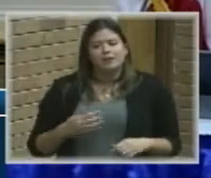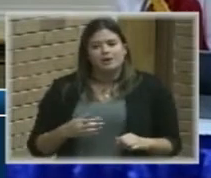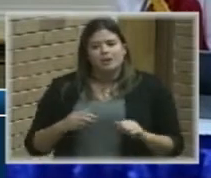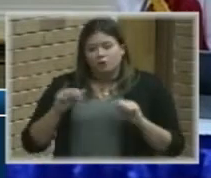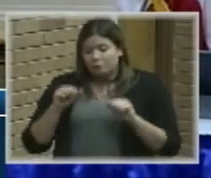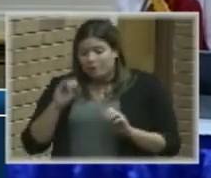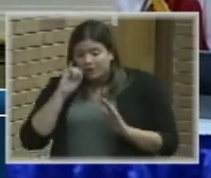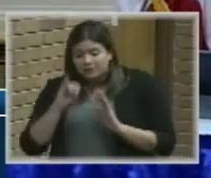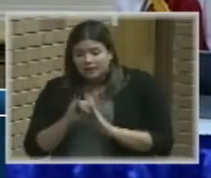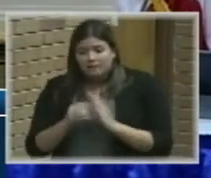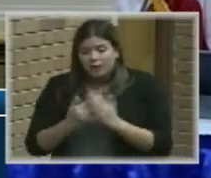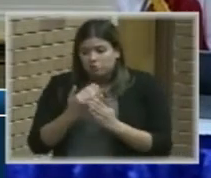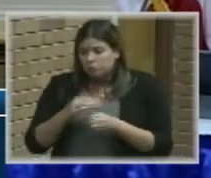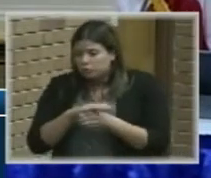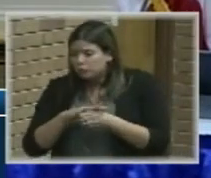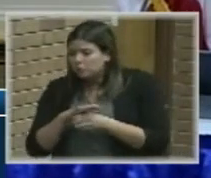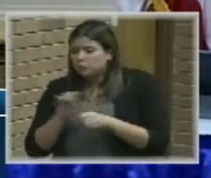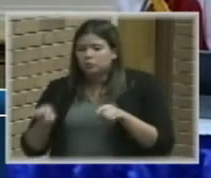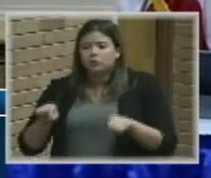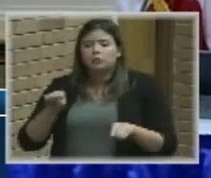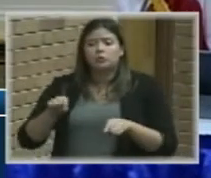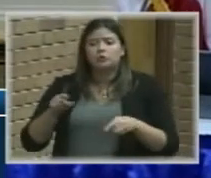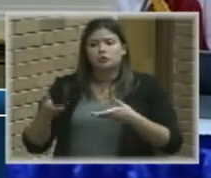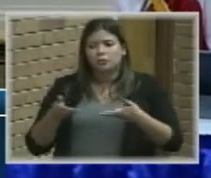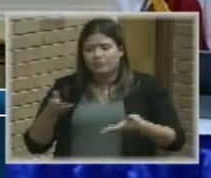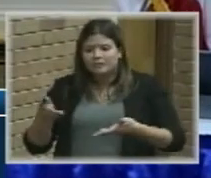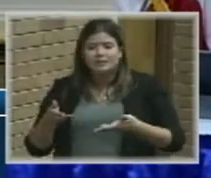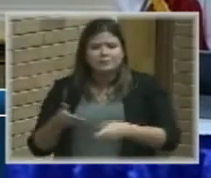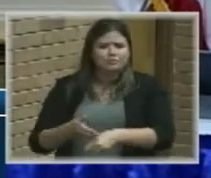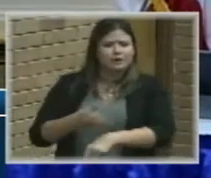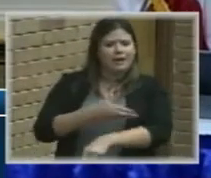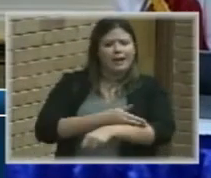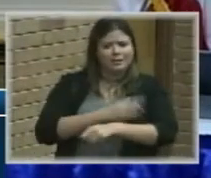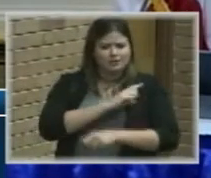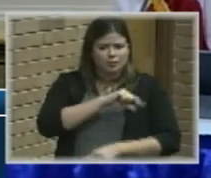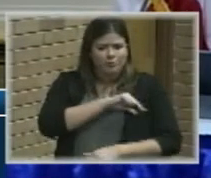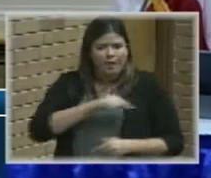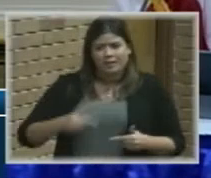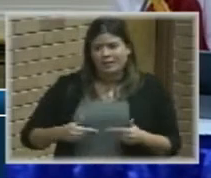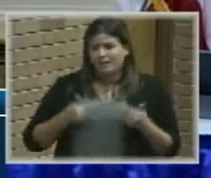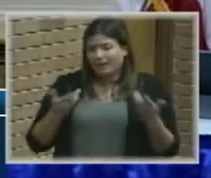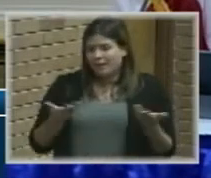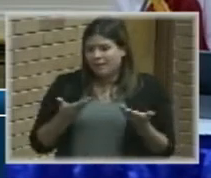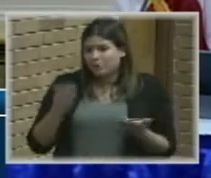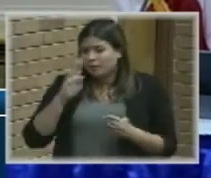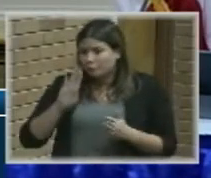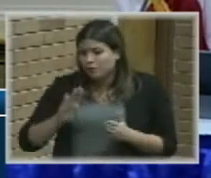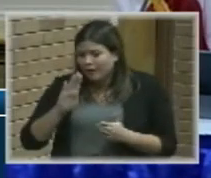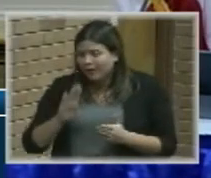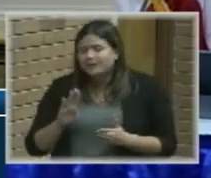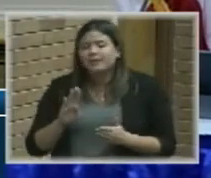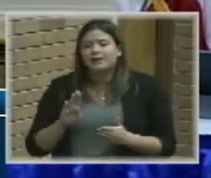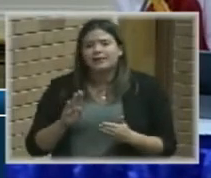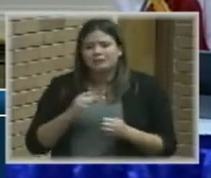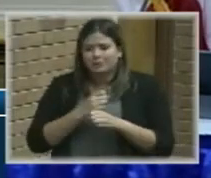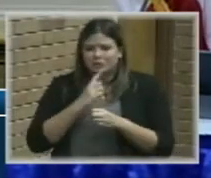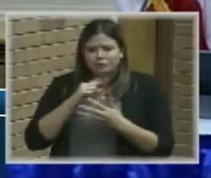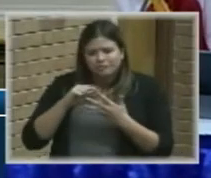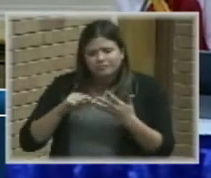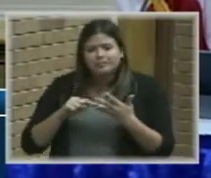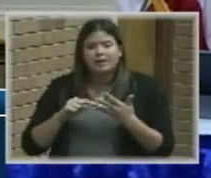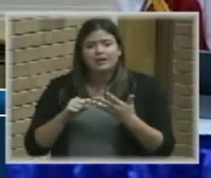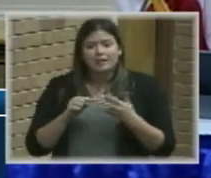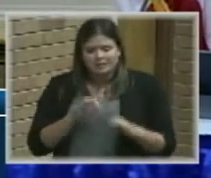new services to enhance the quality of life here in Brighton still further, it is important that we face that